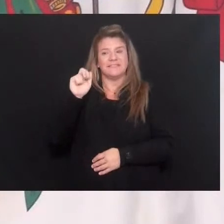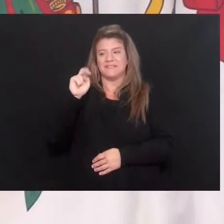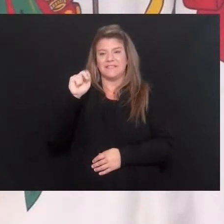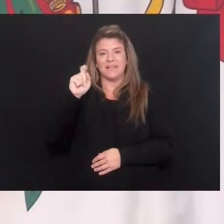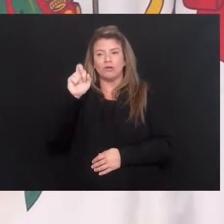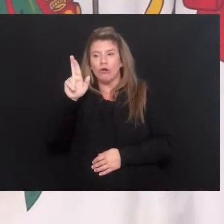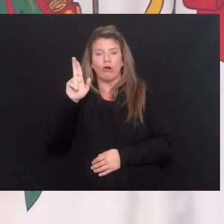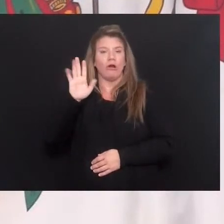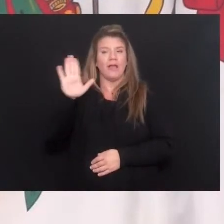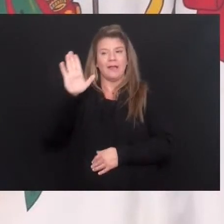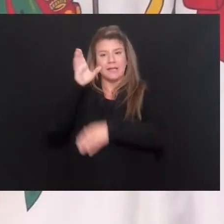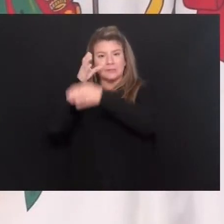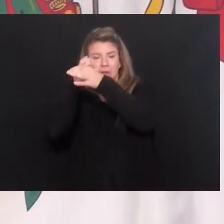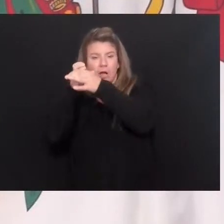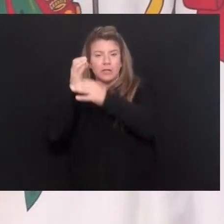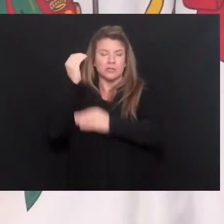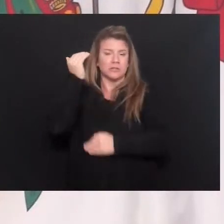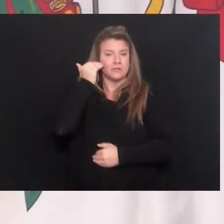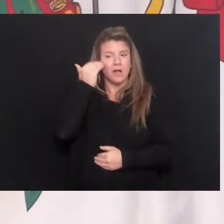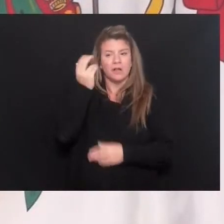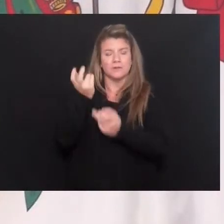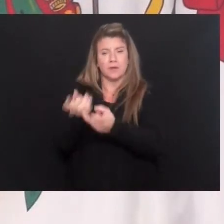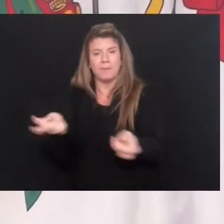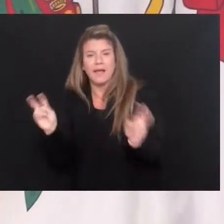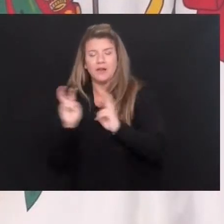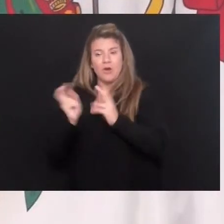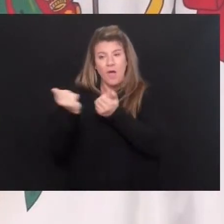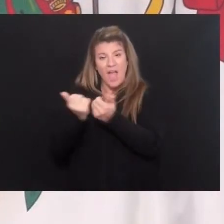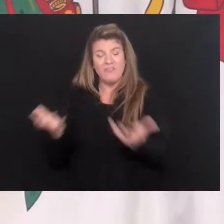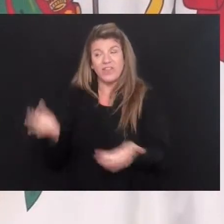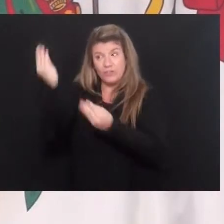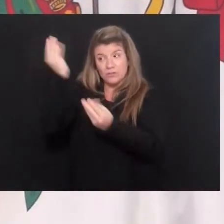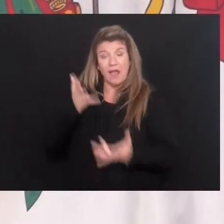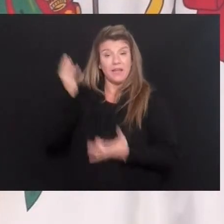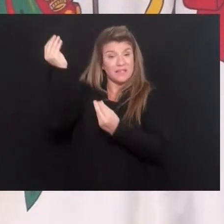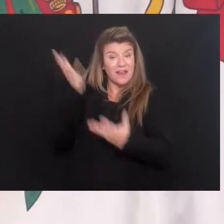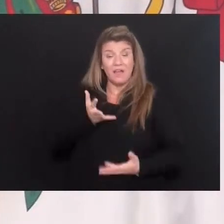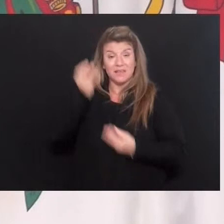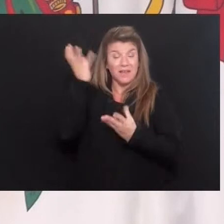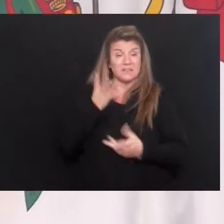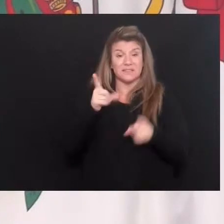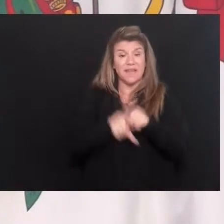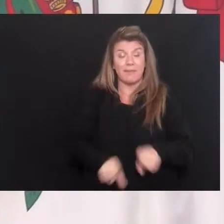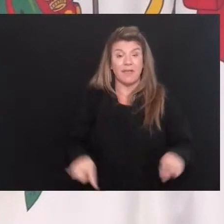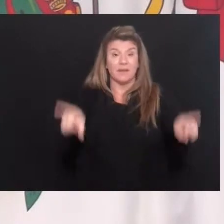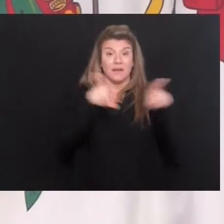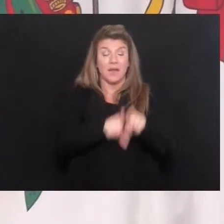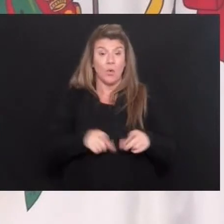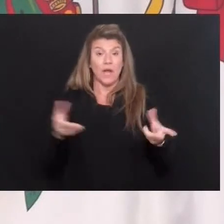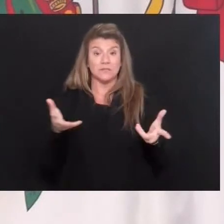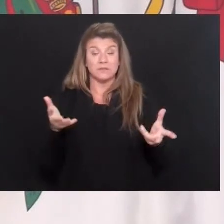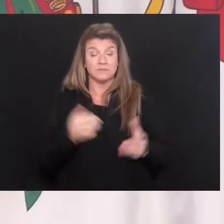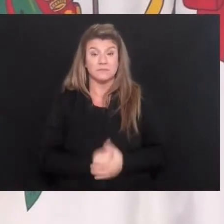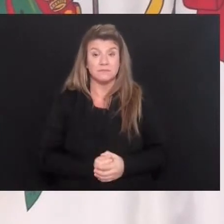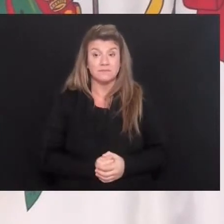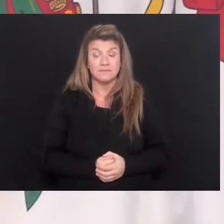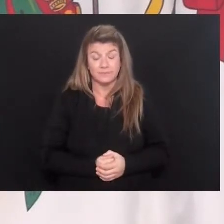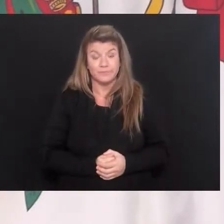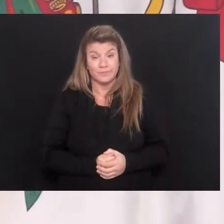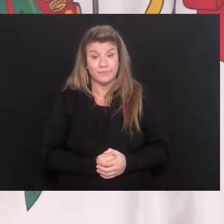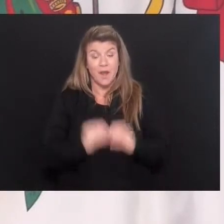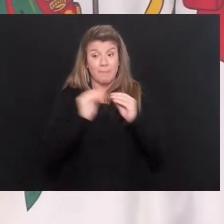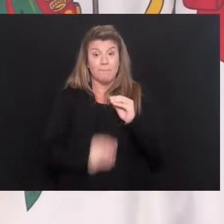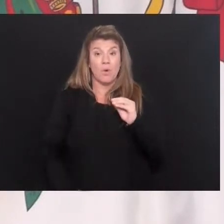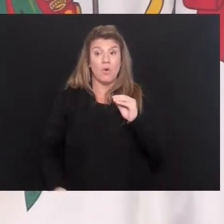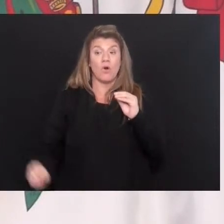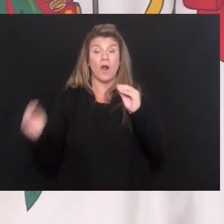the knowledge that we have out there, everything is telling us one thing, and that is just this. More and more and more